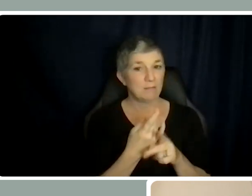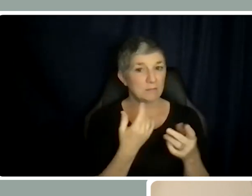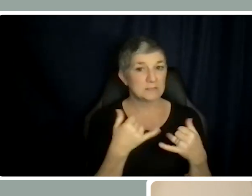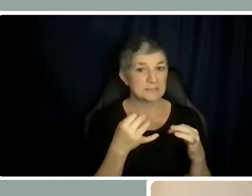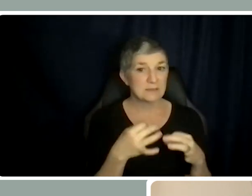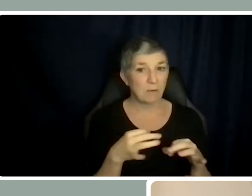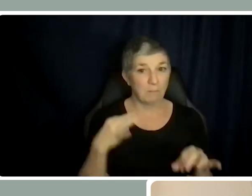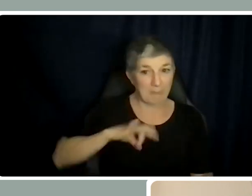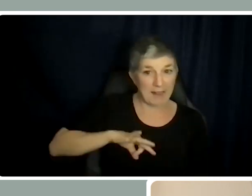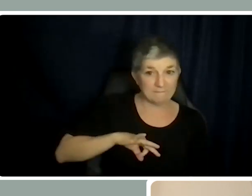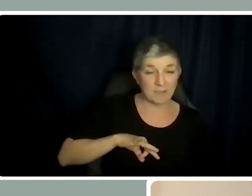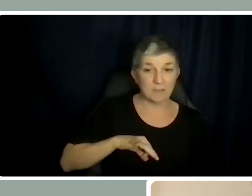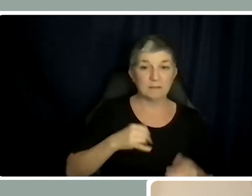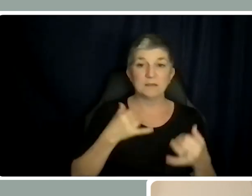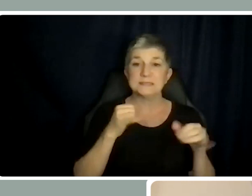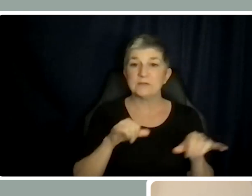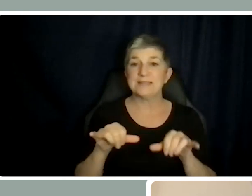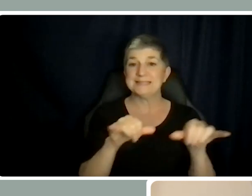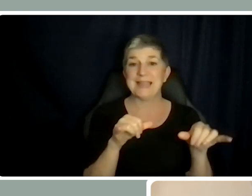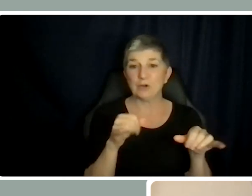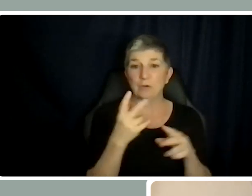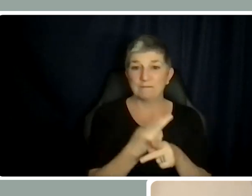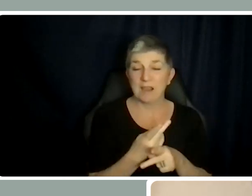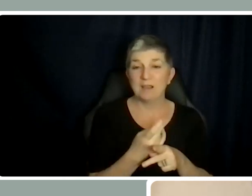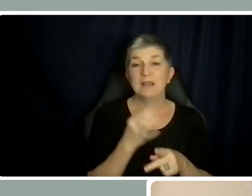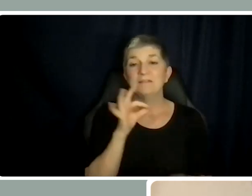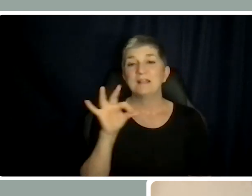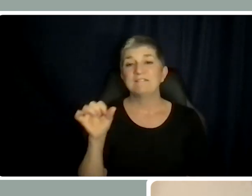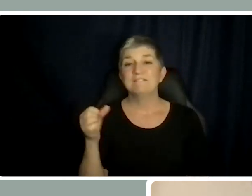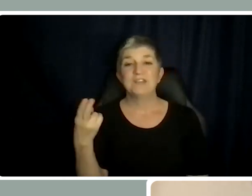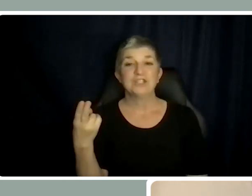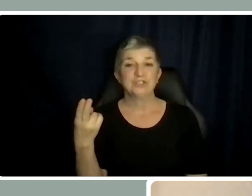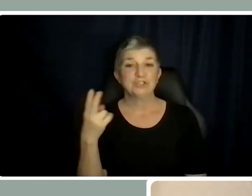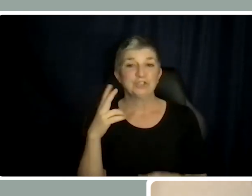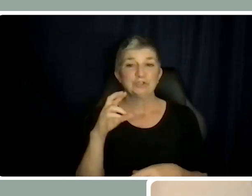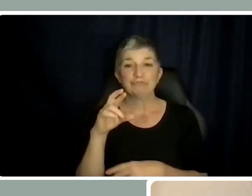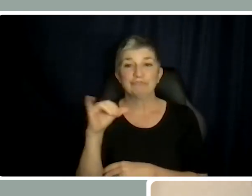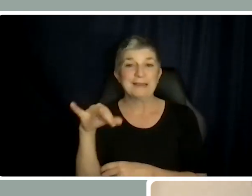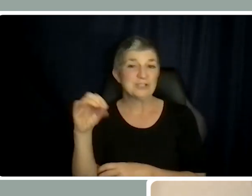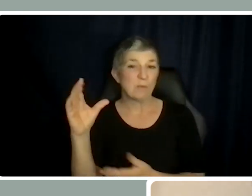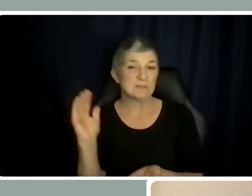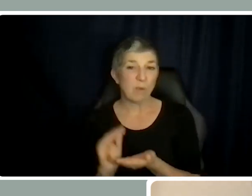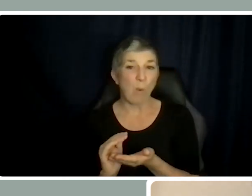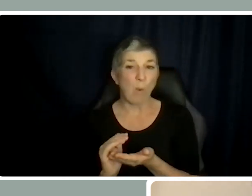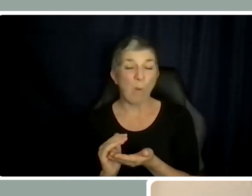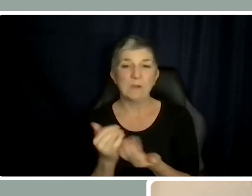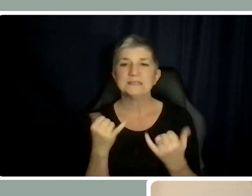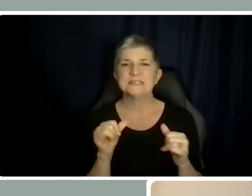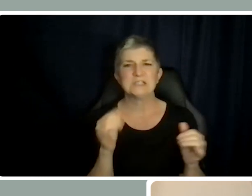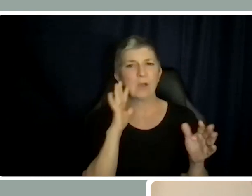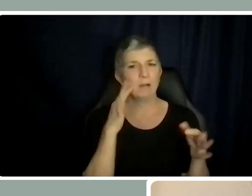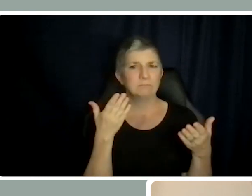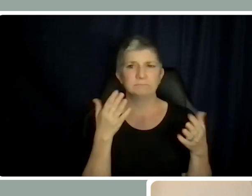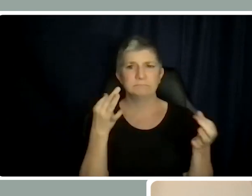wrong, and it's absolutely a standard of care. Even if your FISH ratio is low, I would unequivocally still recommend